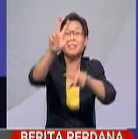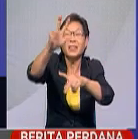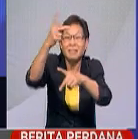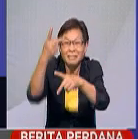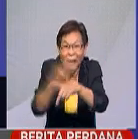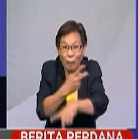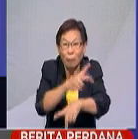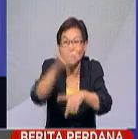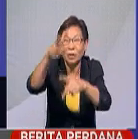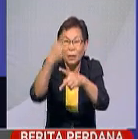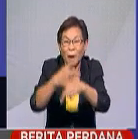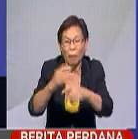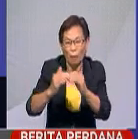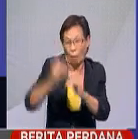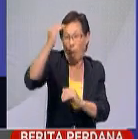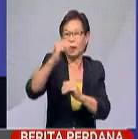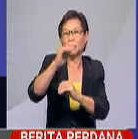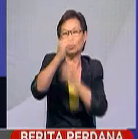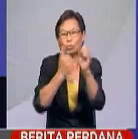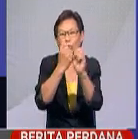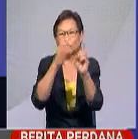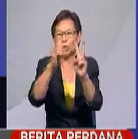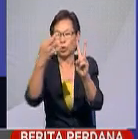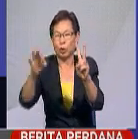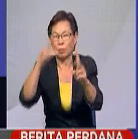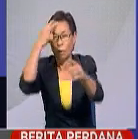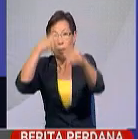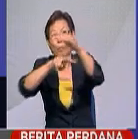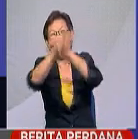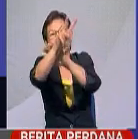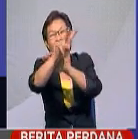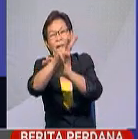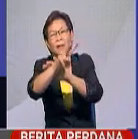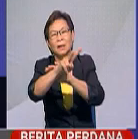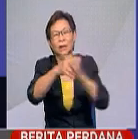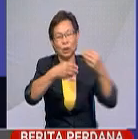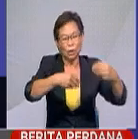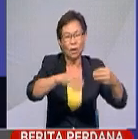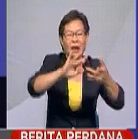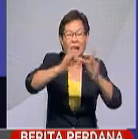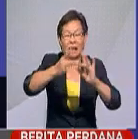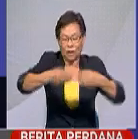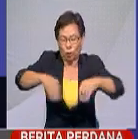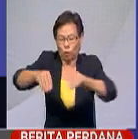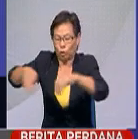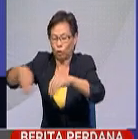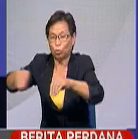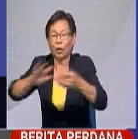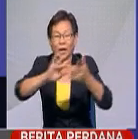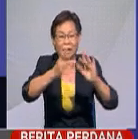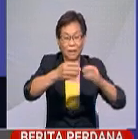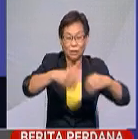than 2019 projected internet sales of